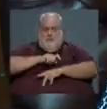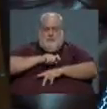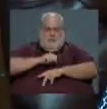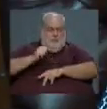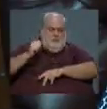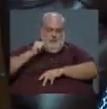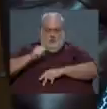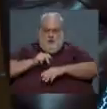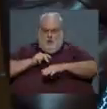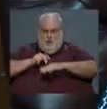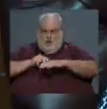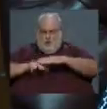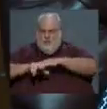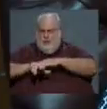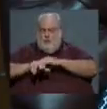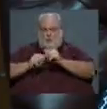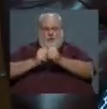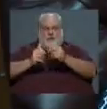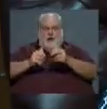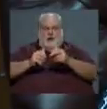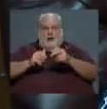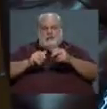more cruisers to back them up.